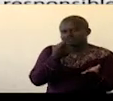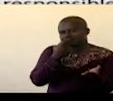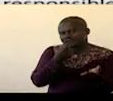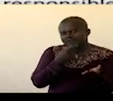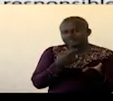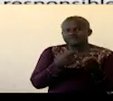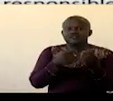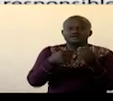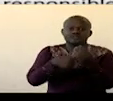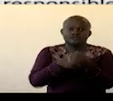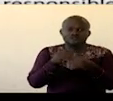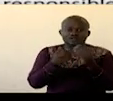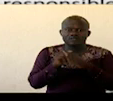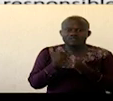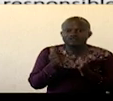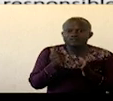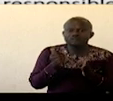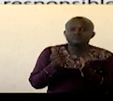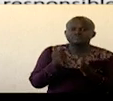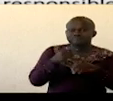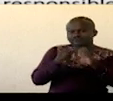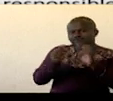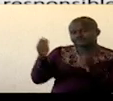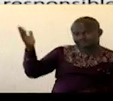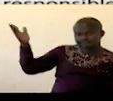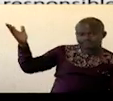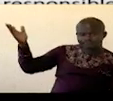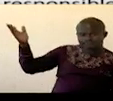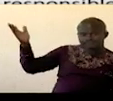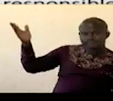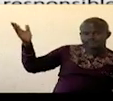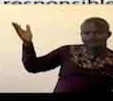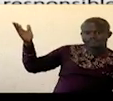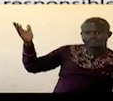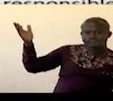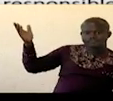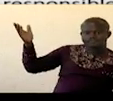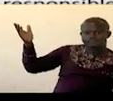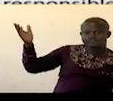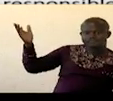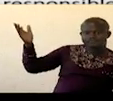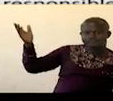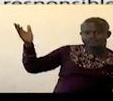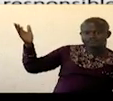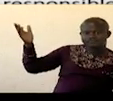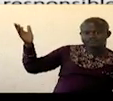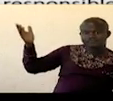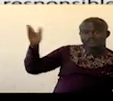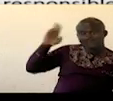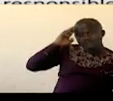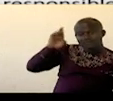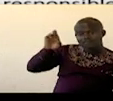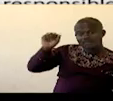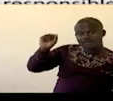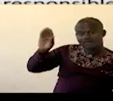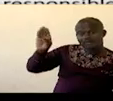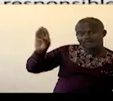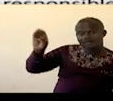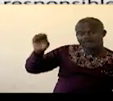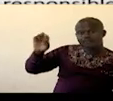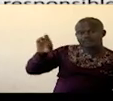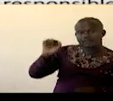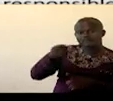of pharmaceutical drugs, the source of fiber, the source of rubber. Remember, rubber can come